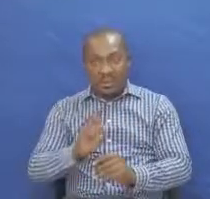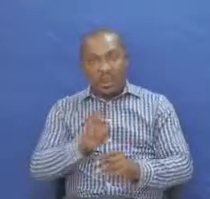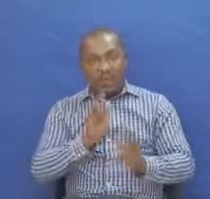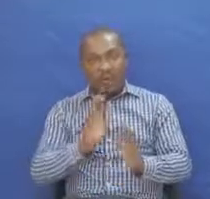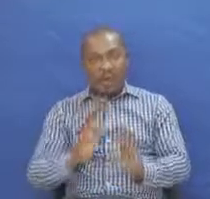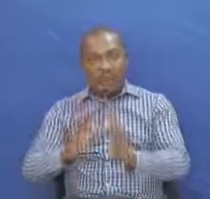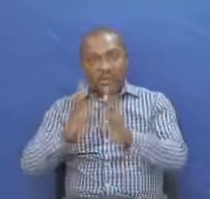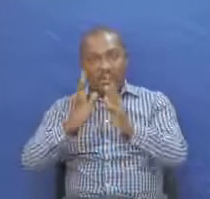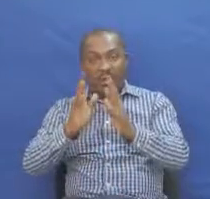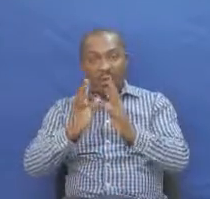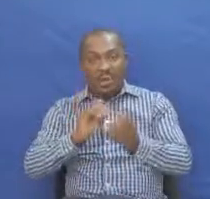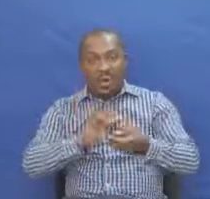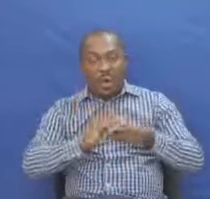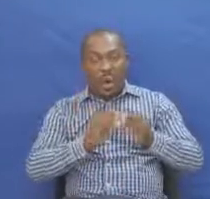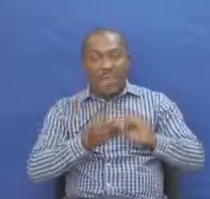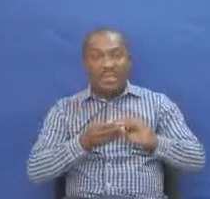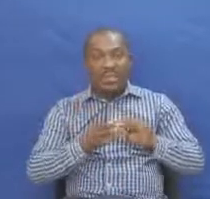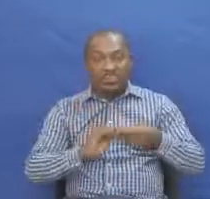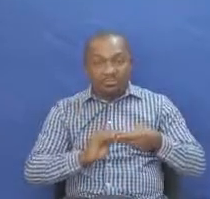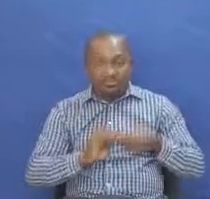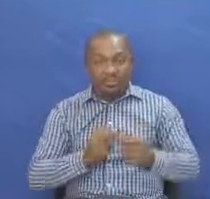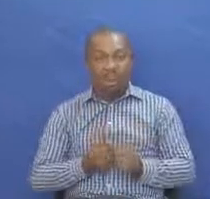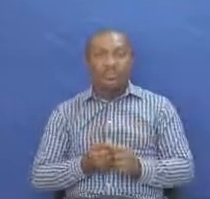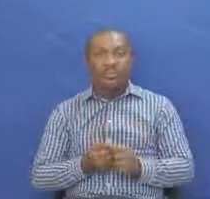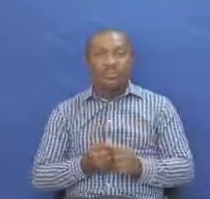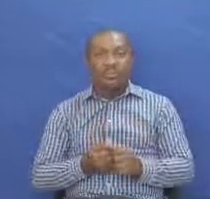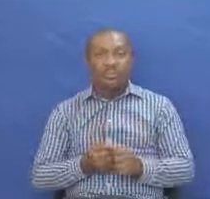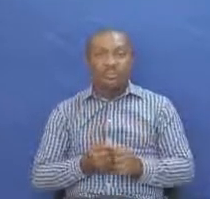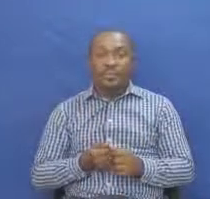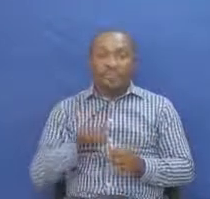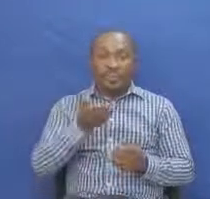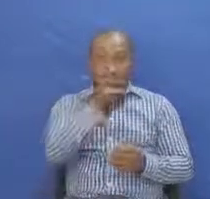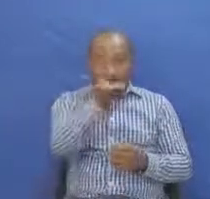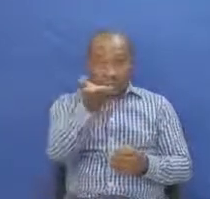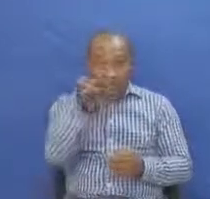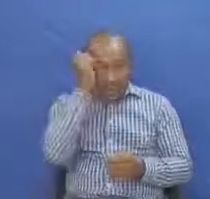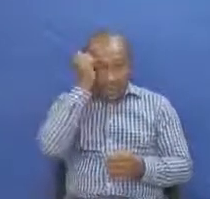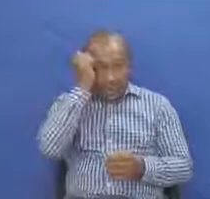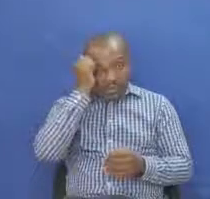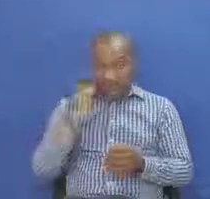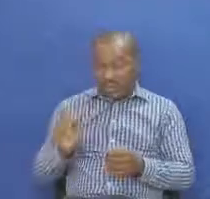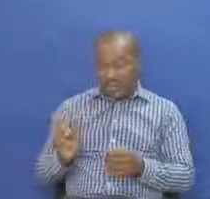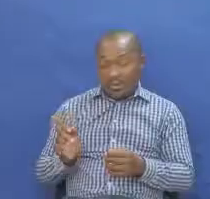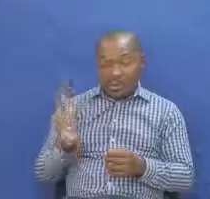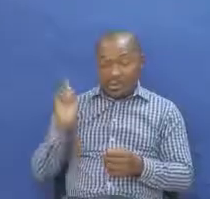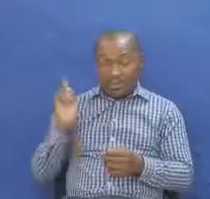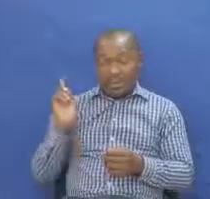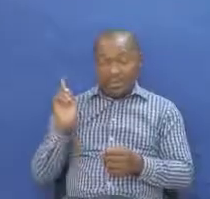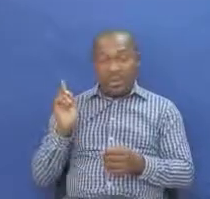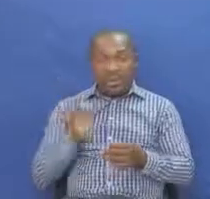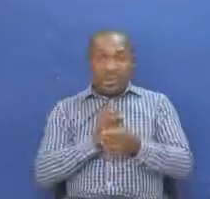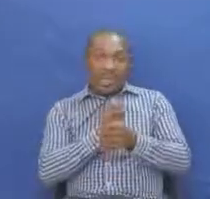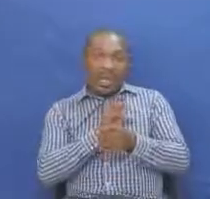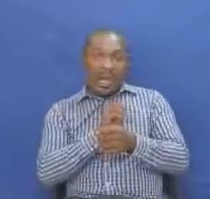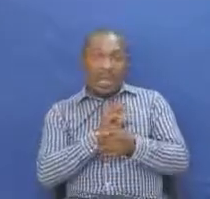I think everybody remembers this is one of the characteristics of living organisms. We discussed them since Form